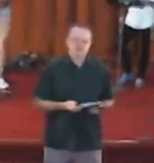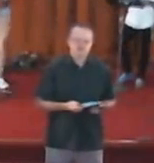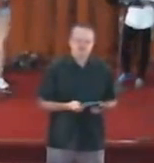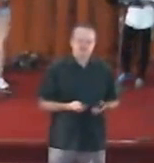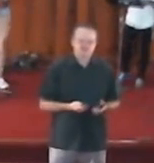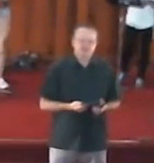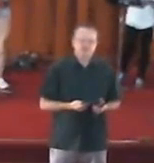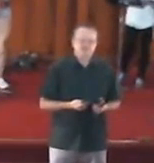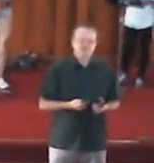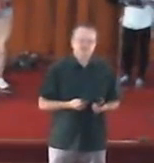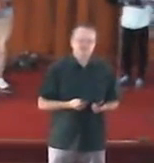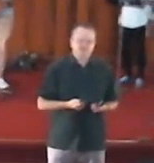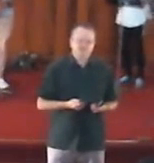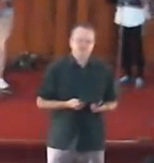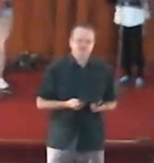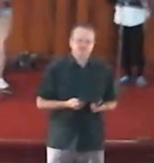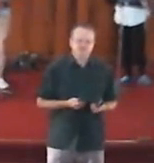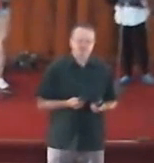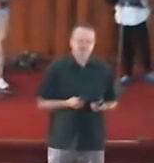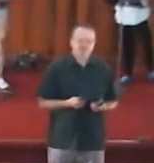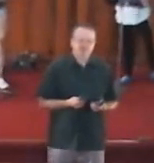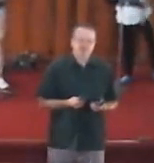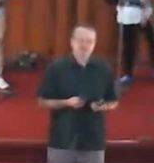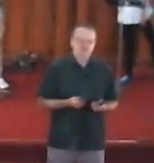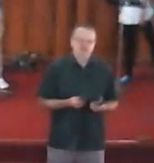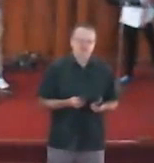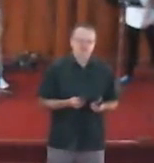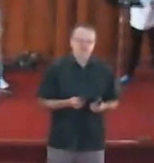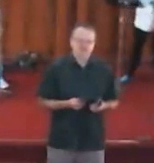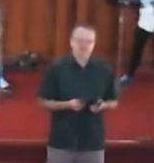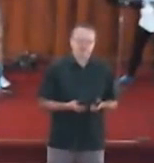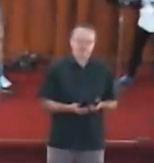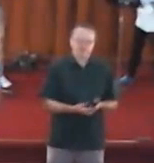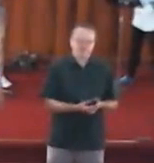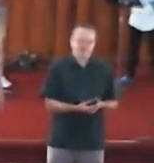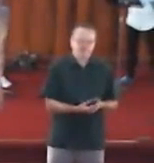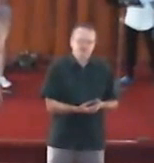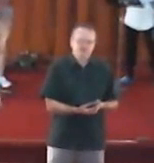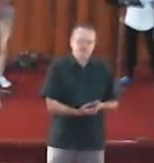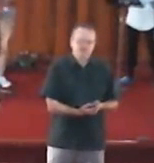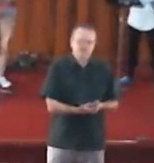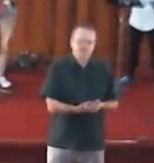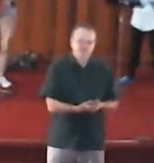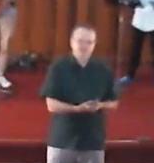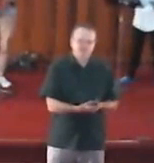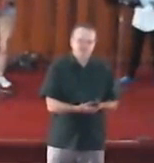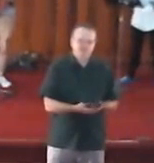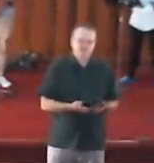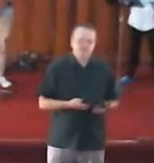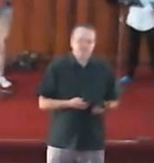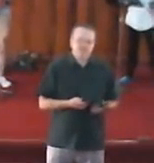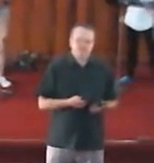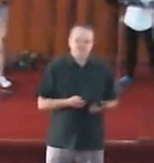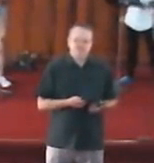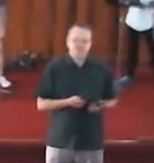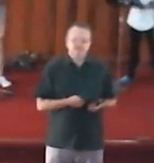caused fear, we give them to you, Lord. We ask for forgiveness and we ask you to flow in us.